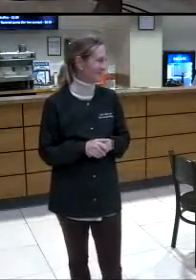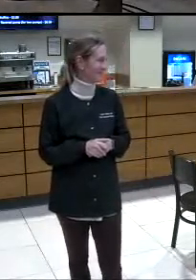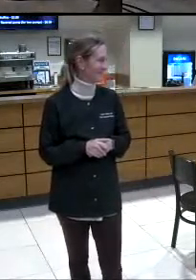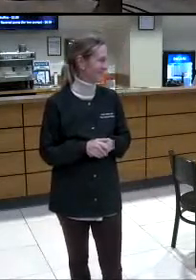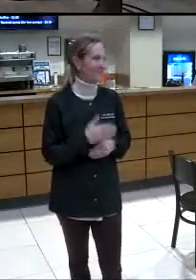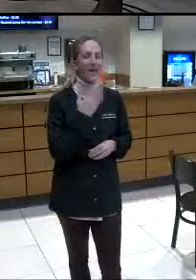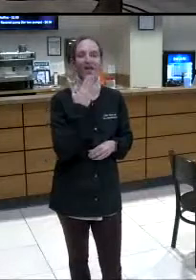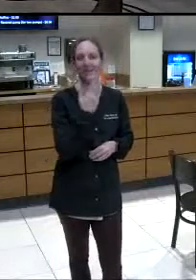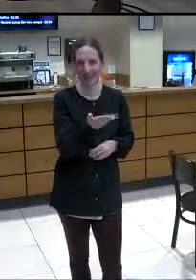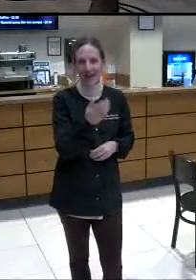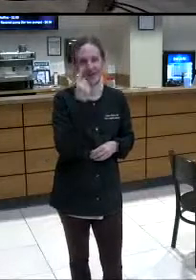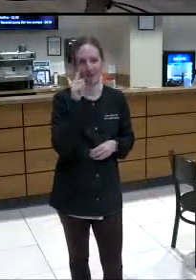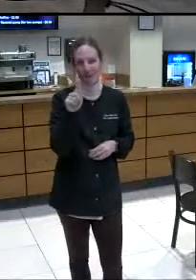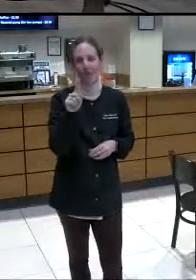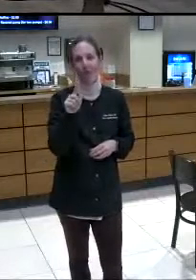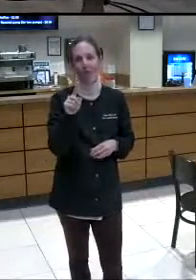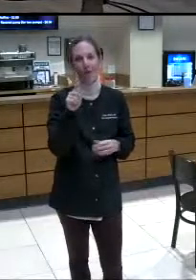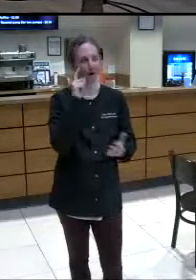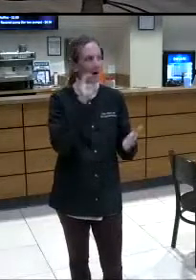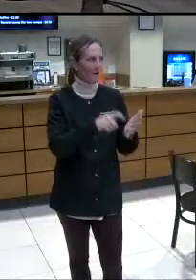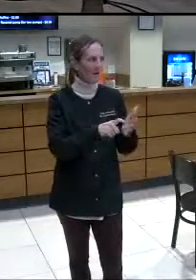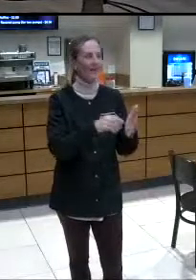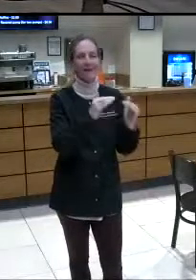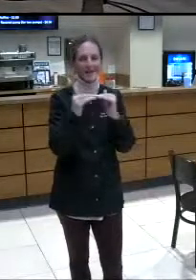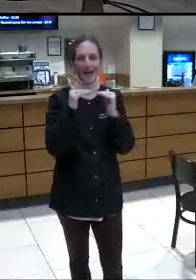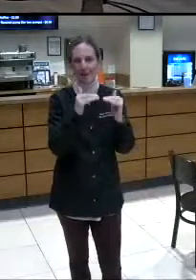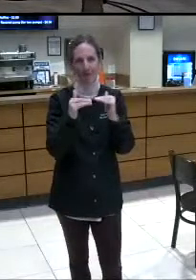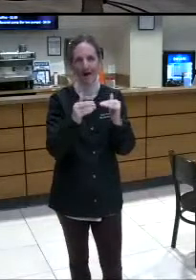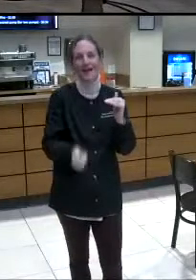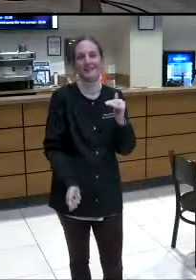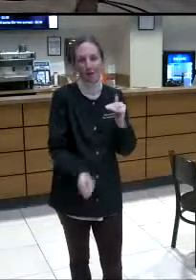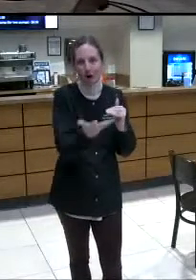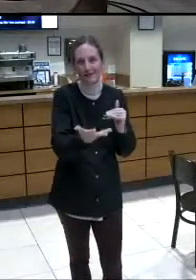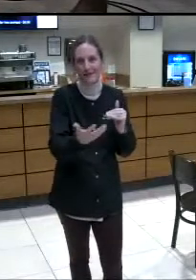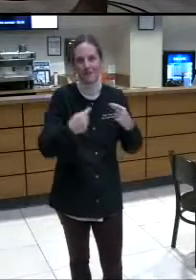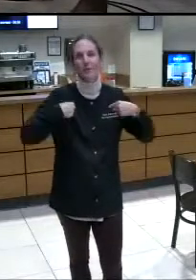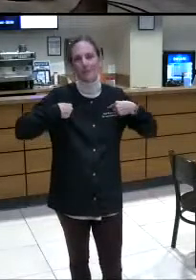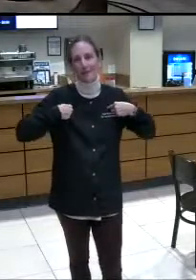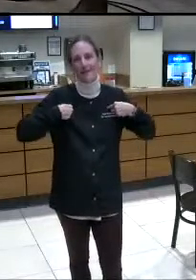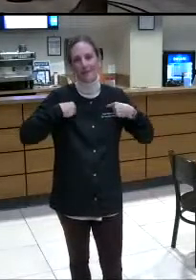Thank you for recognizing the equity equation and tossing that ball to me.